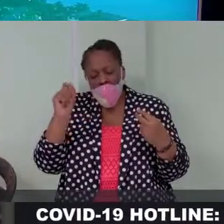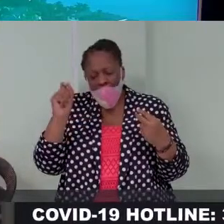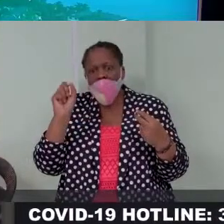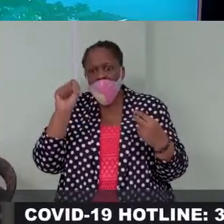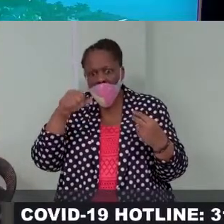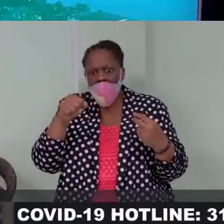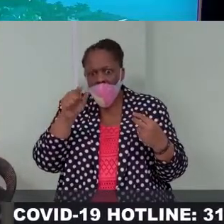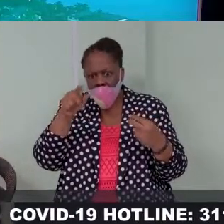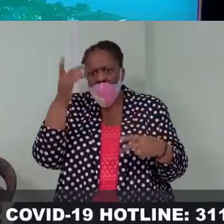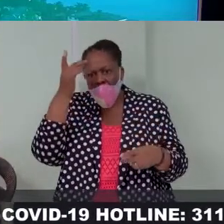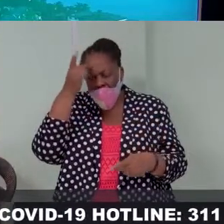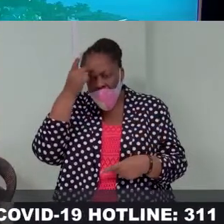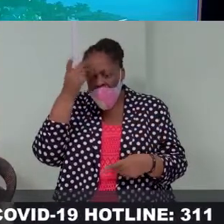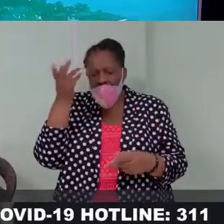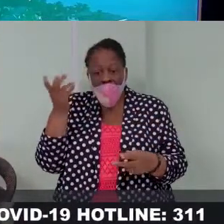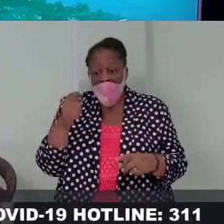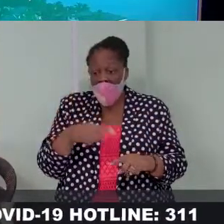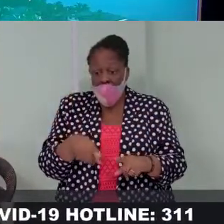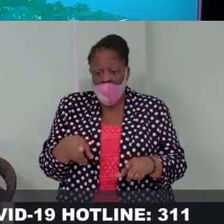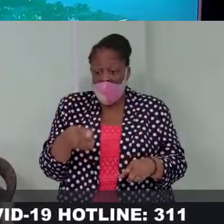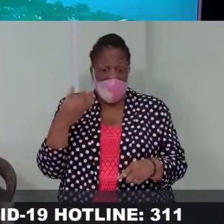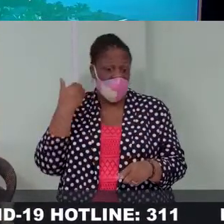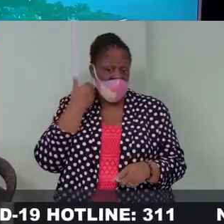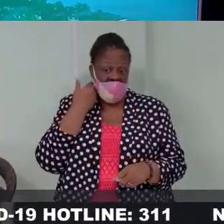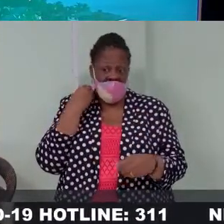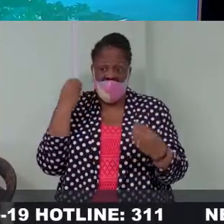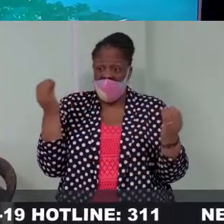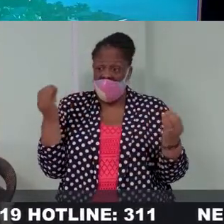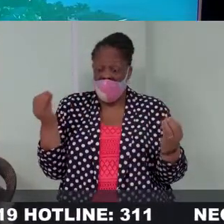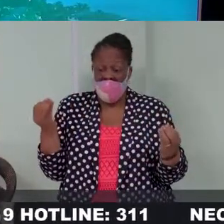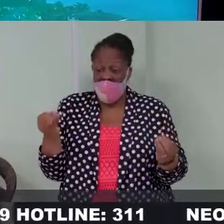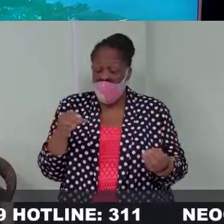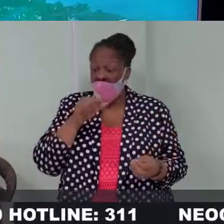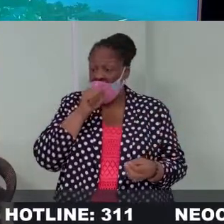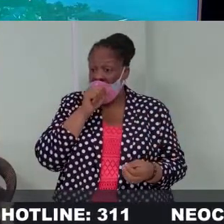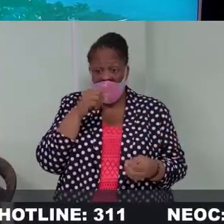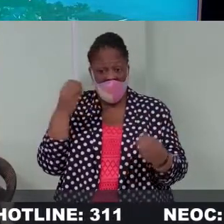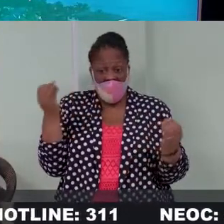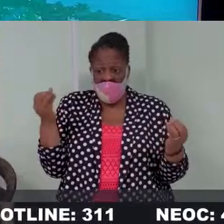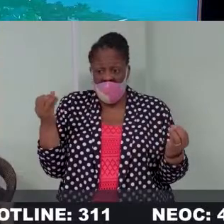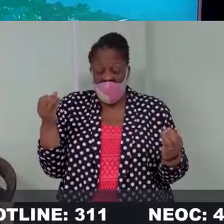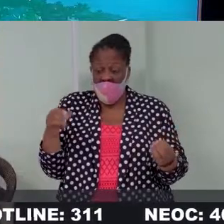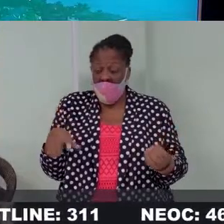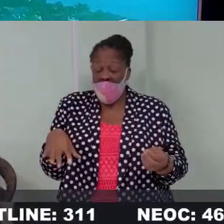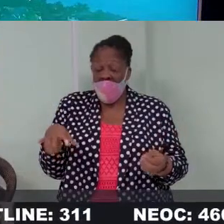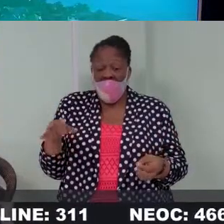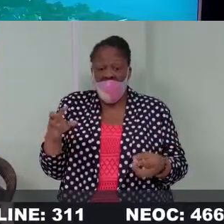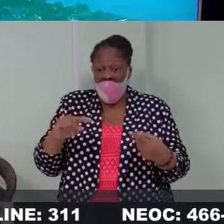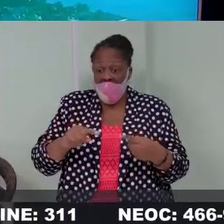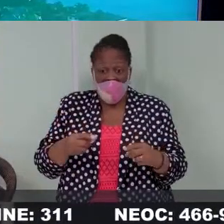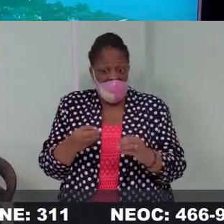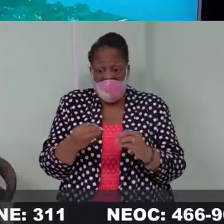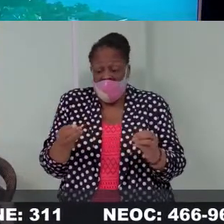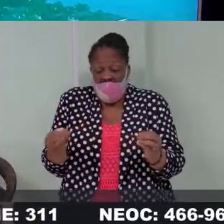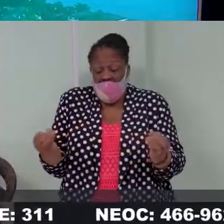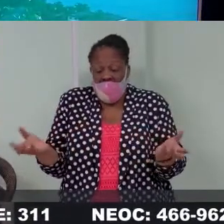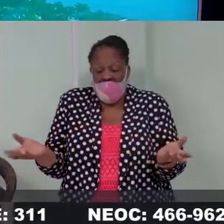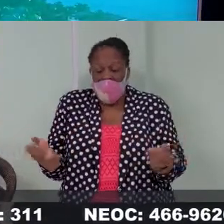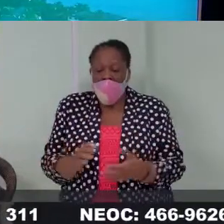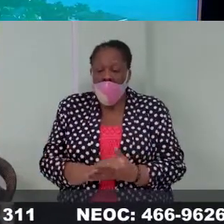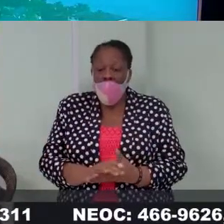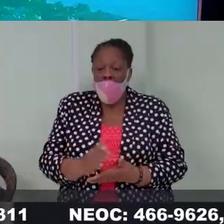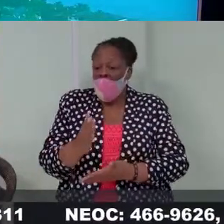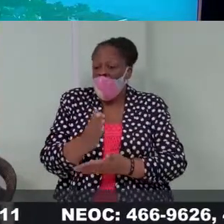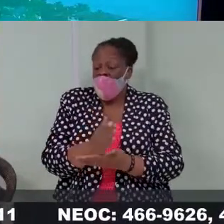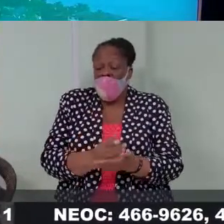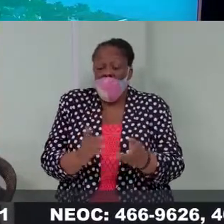no symptoms at all. And so that person would not require any treatment. Some persons may have just mild